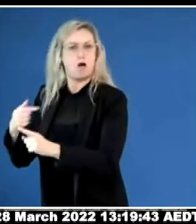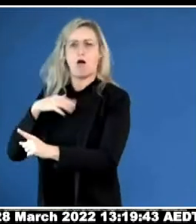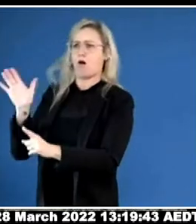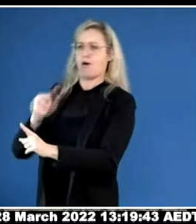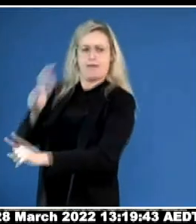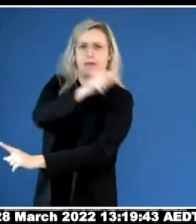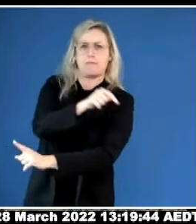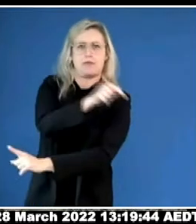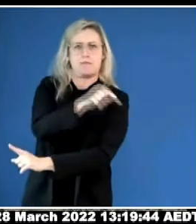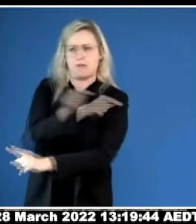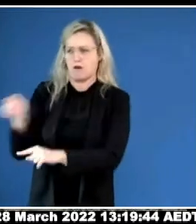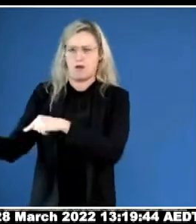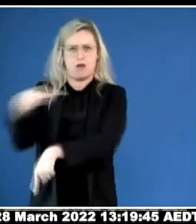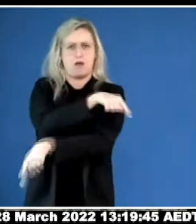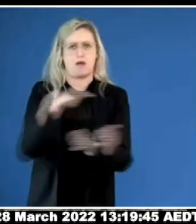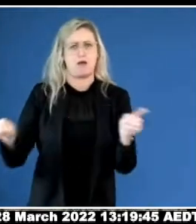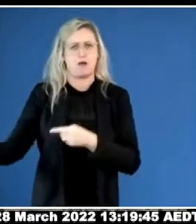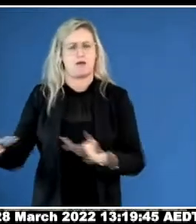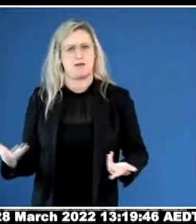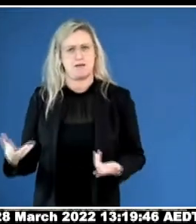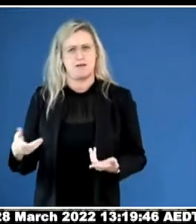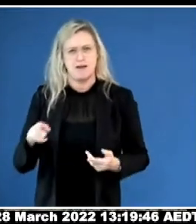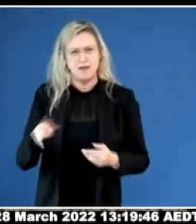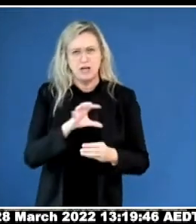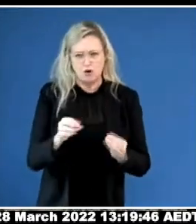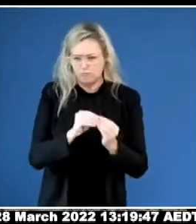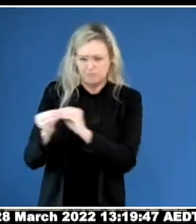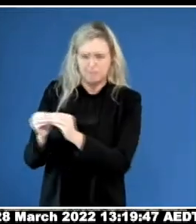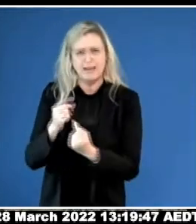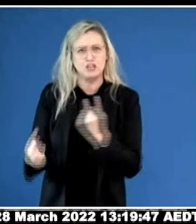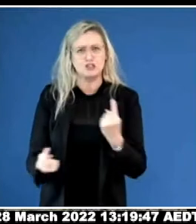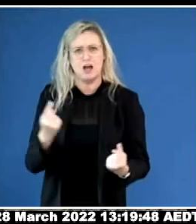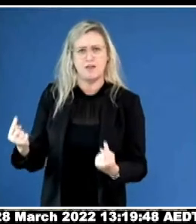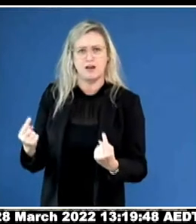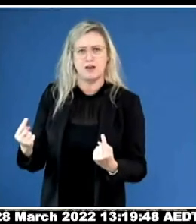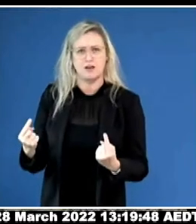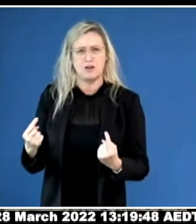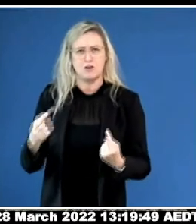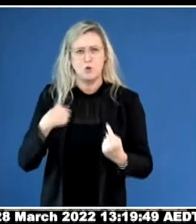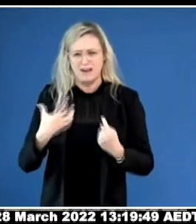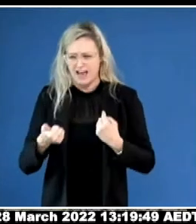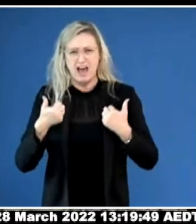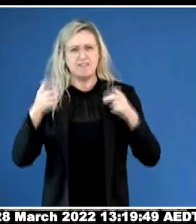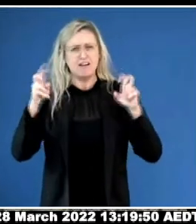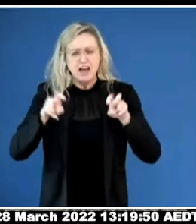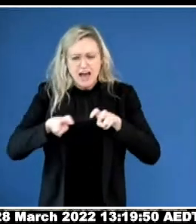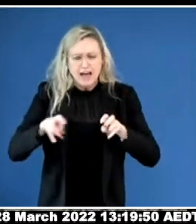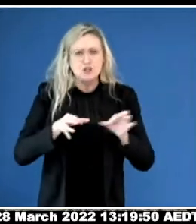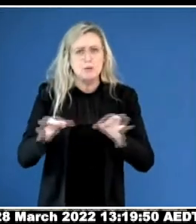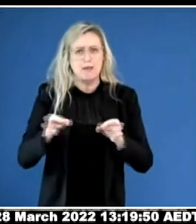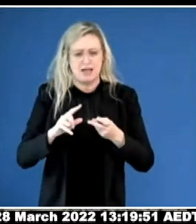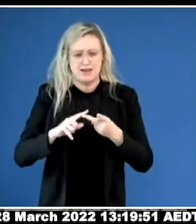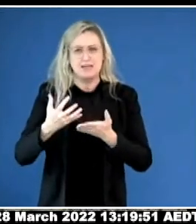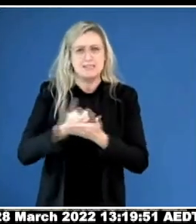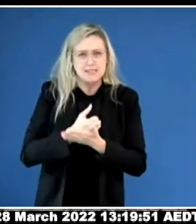cross-sector collaboration. We're seeing this in our action plans. The Women's Safety Plan has, you know, it does not speak to the disability plan, and